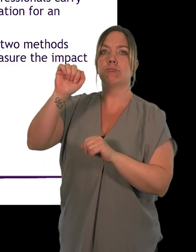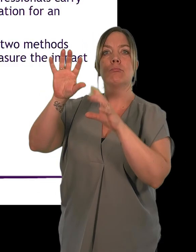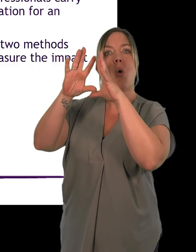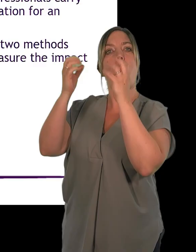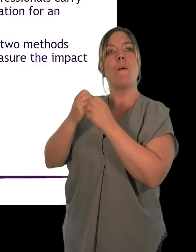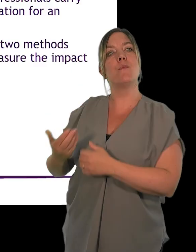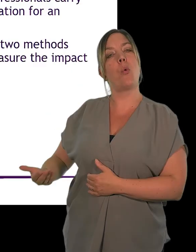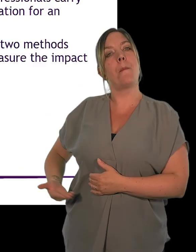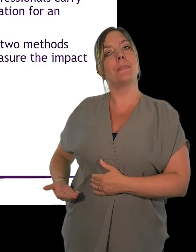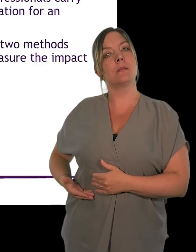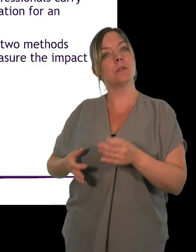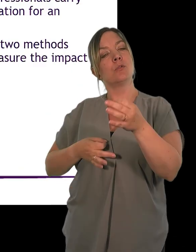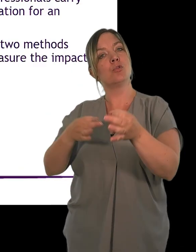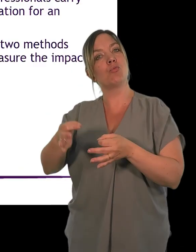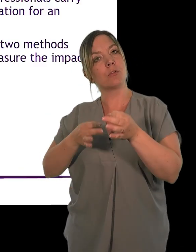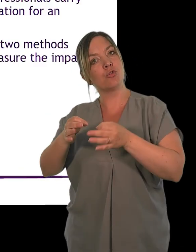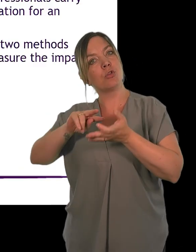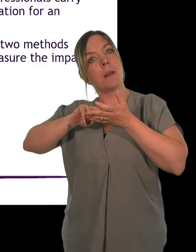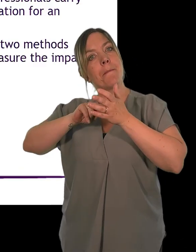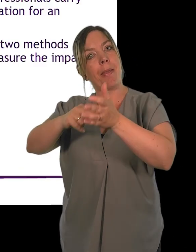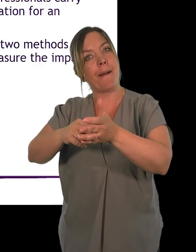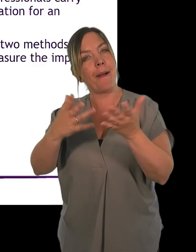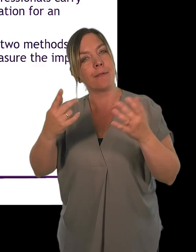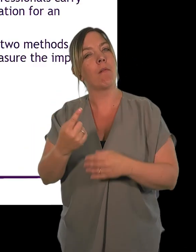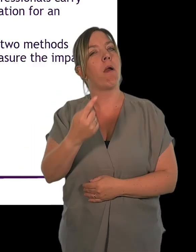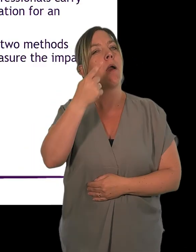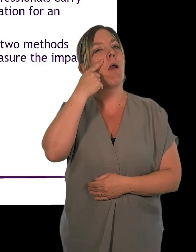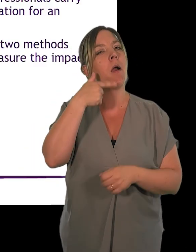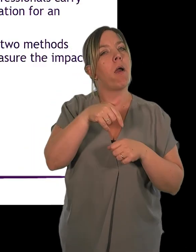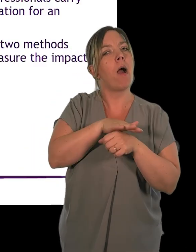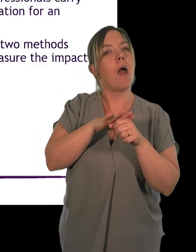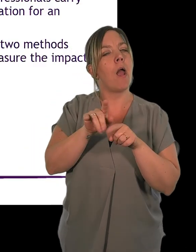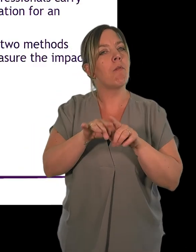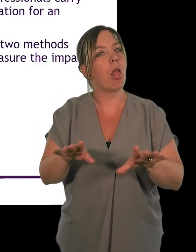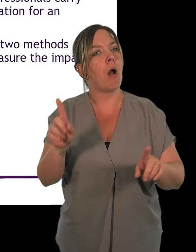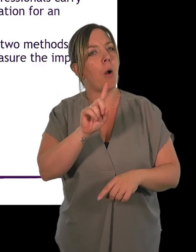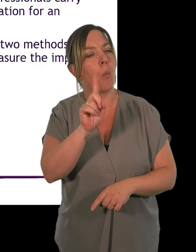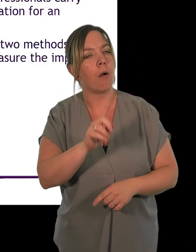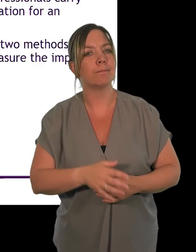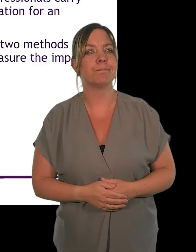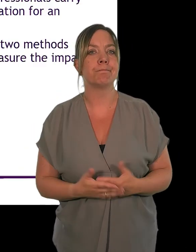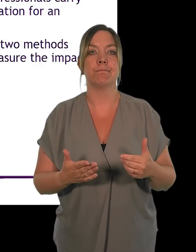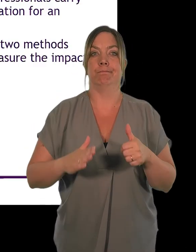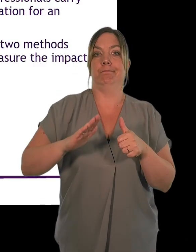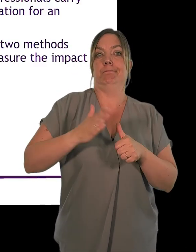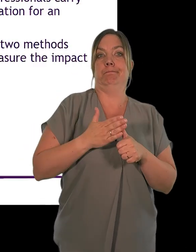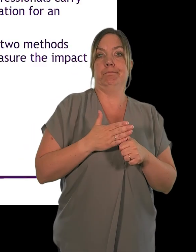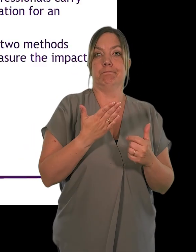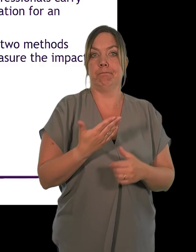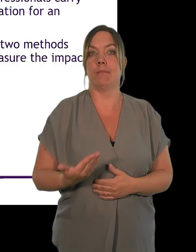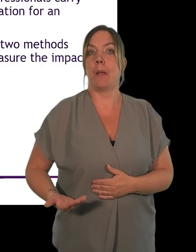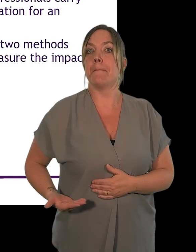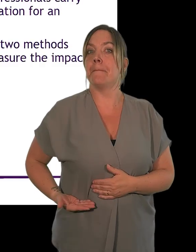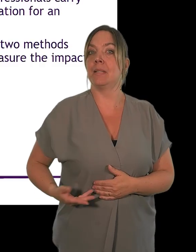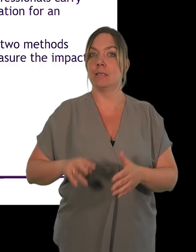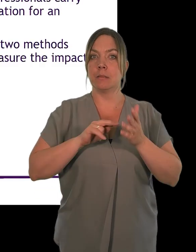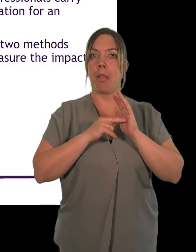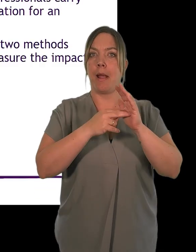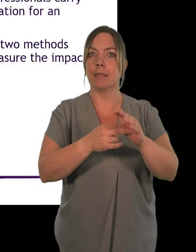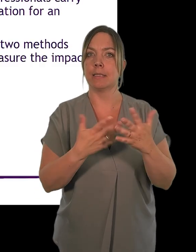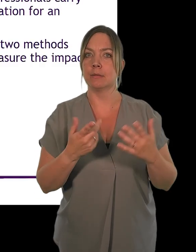align to the overall business strategy and plan. So let's have a look at some areas.